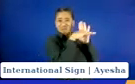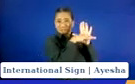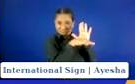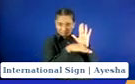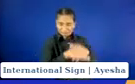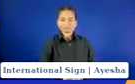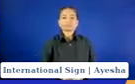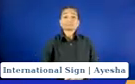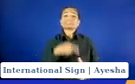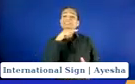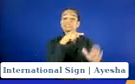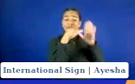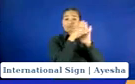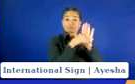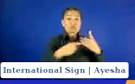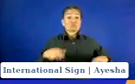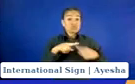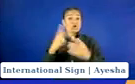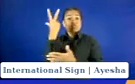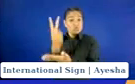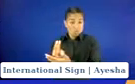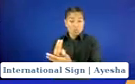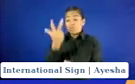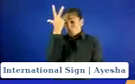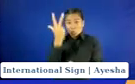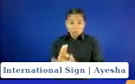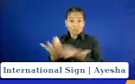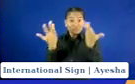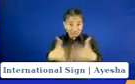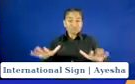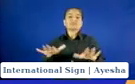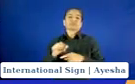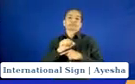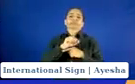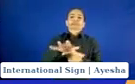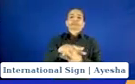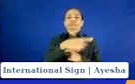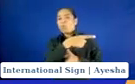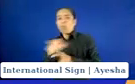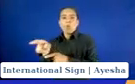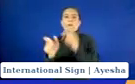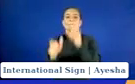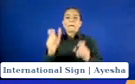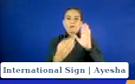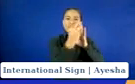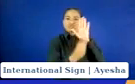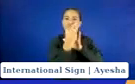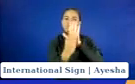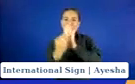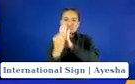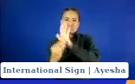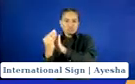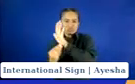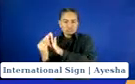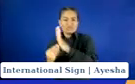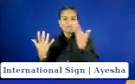the recording can be sent to all registrants after the session. We have Zoom AI generated